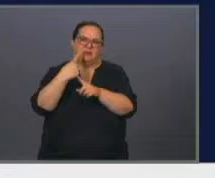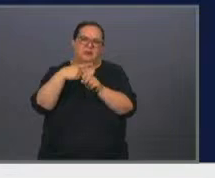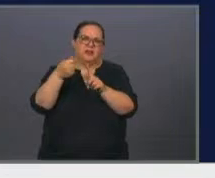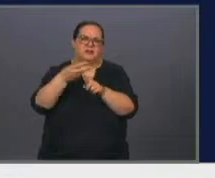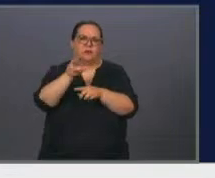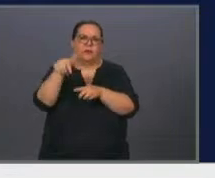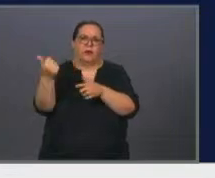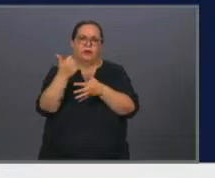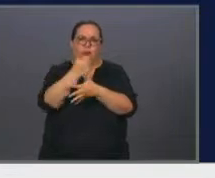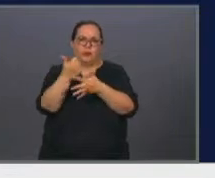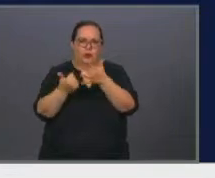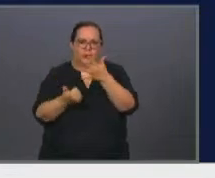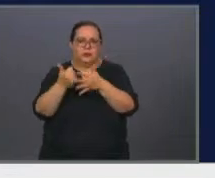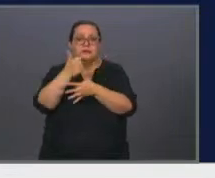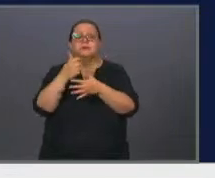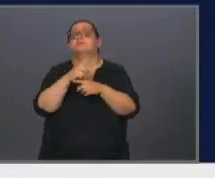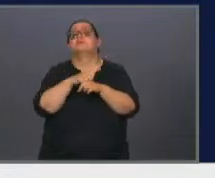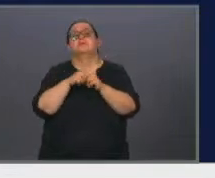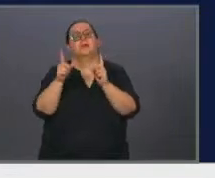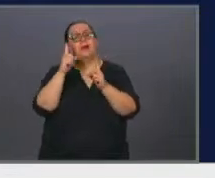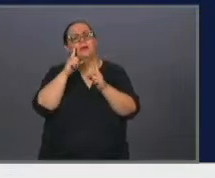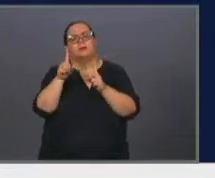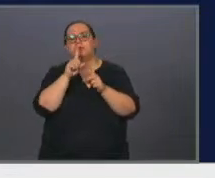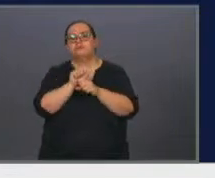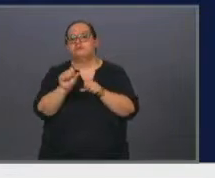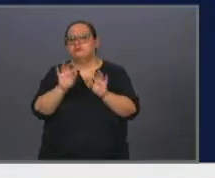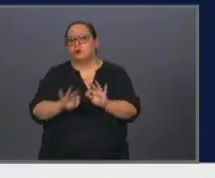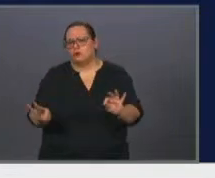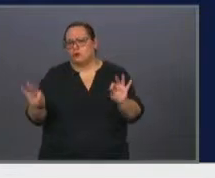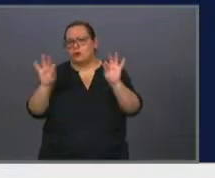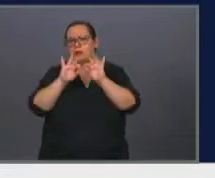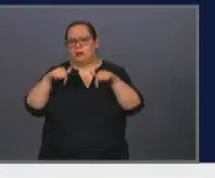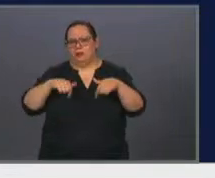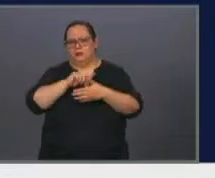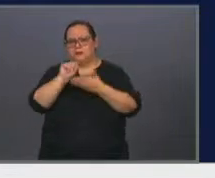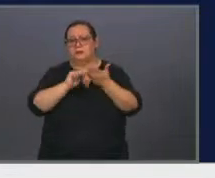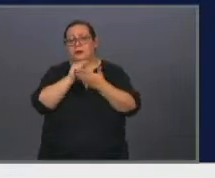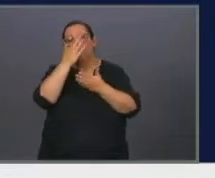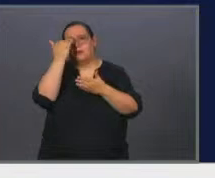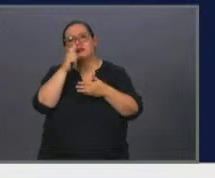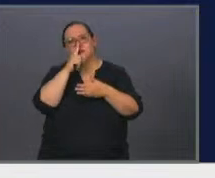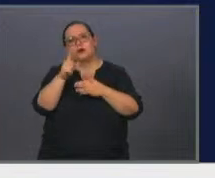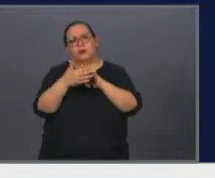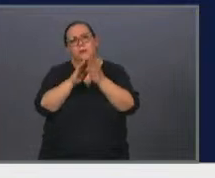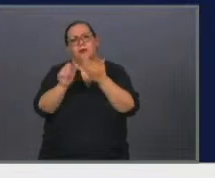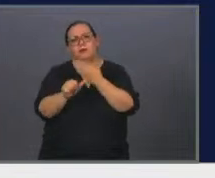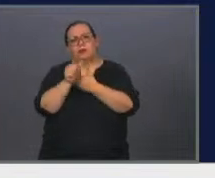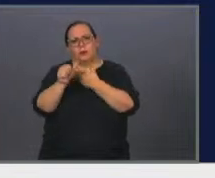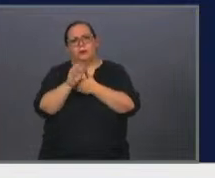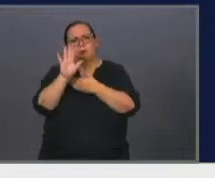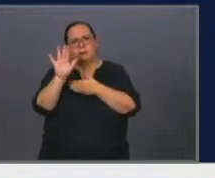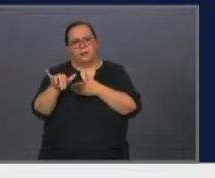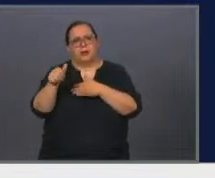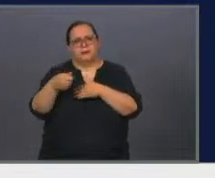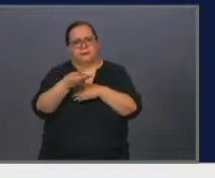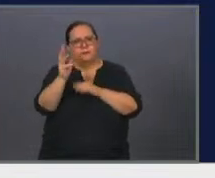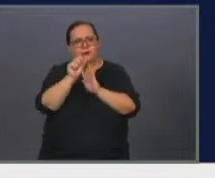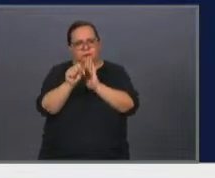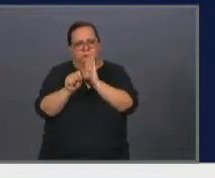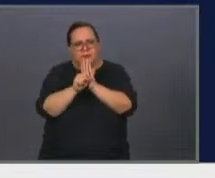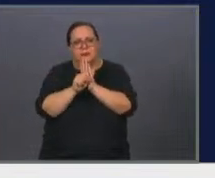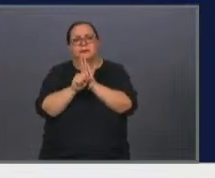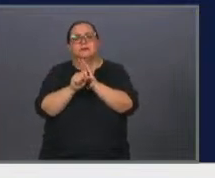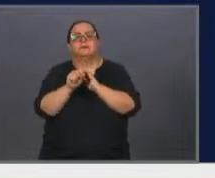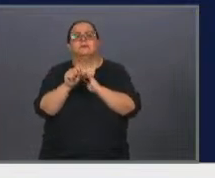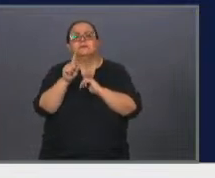priorities, but I think that's so critical at this time because they are being threatened by a number of states, and